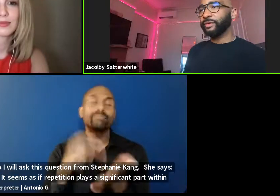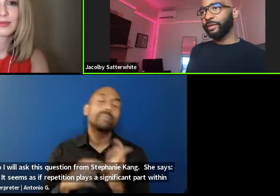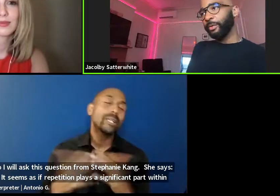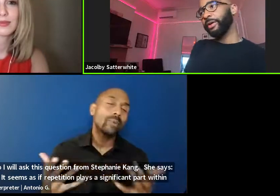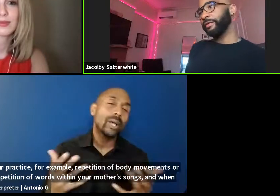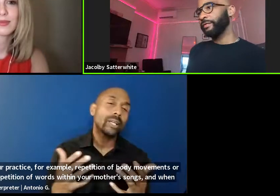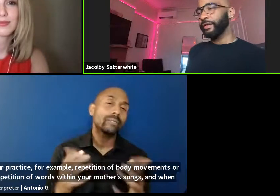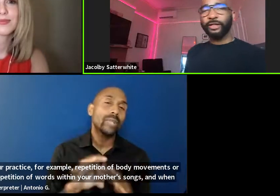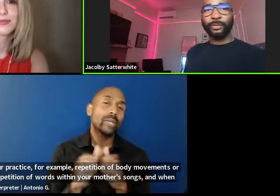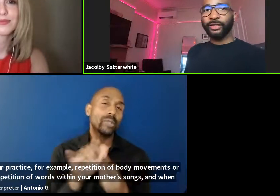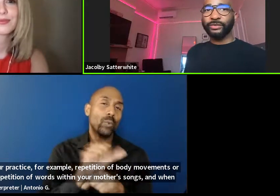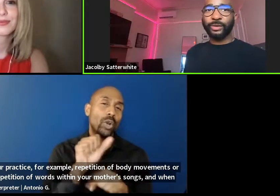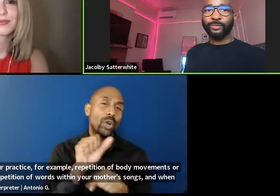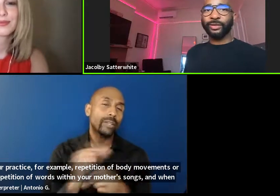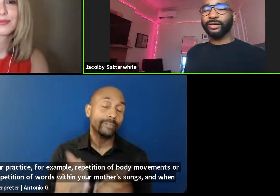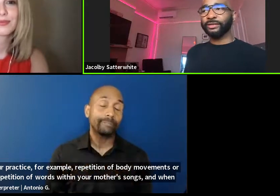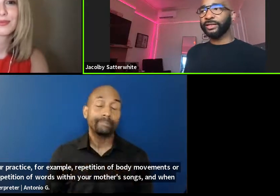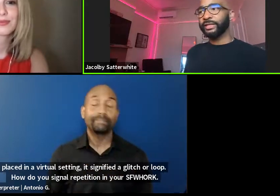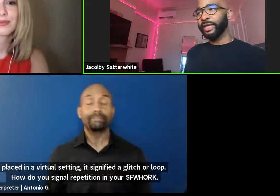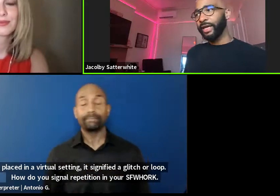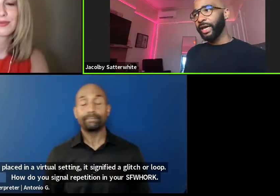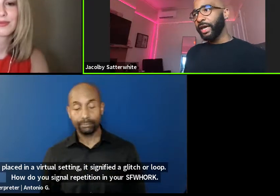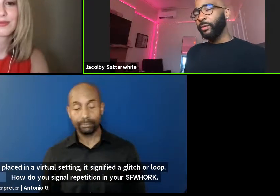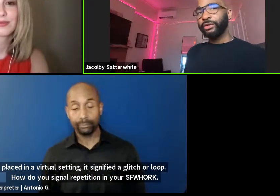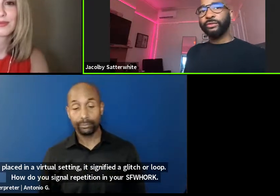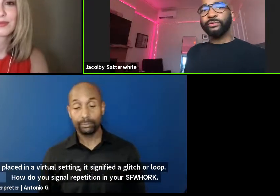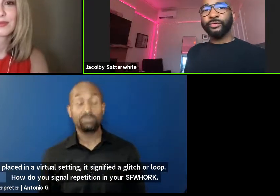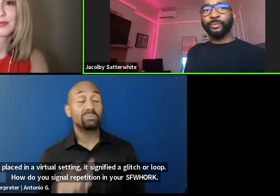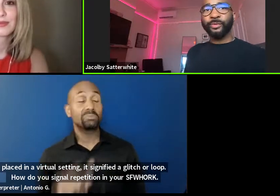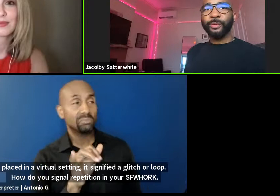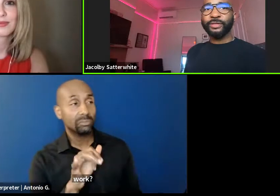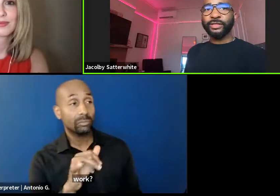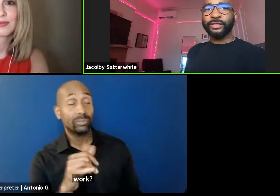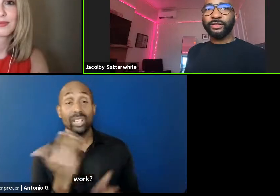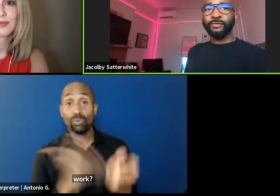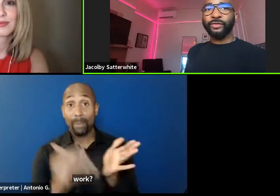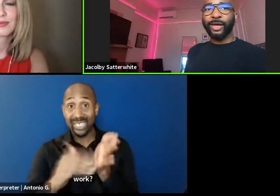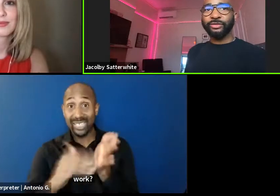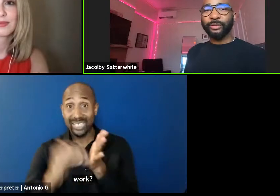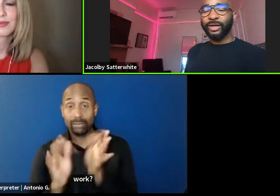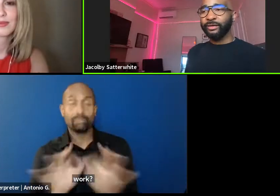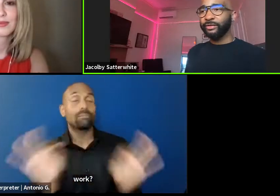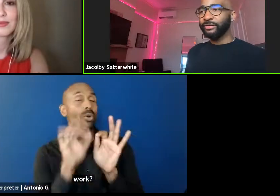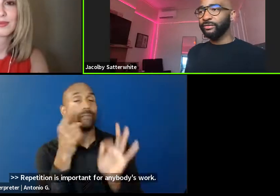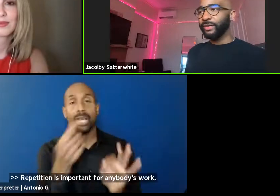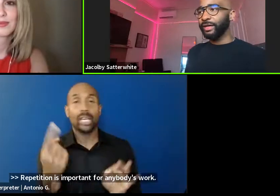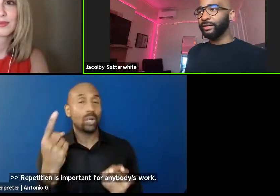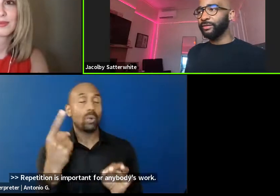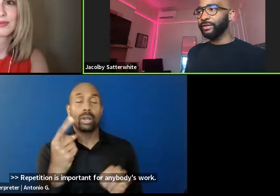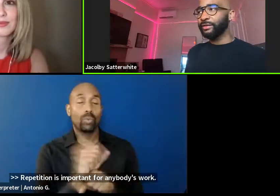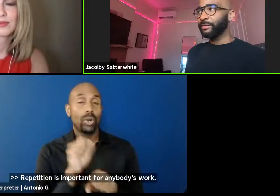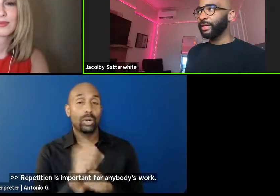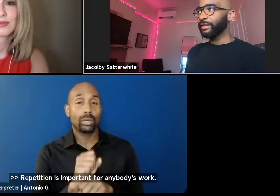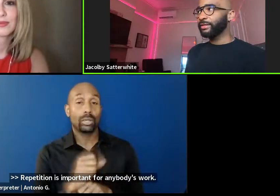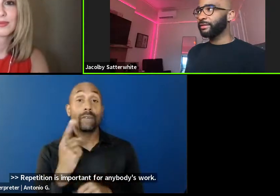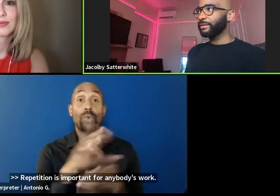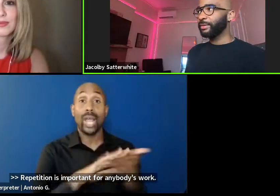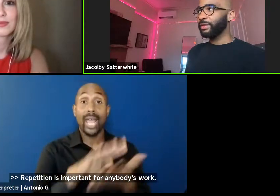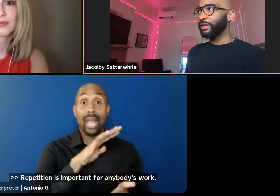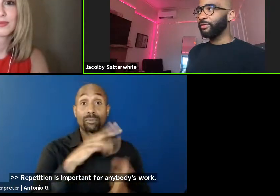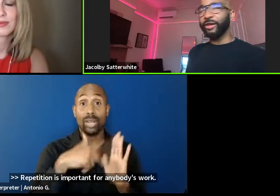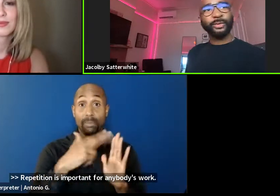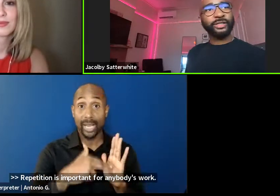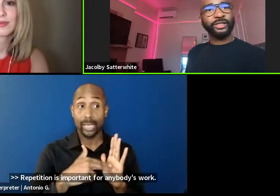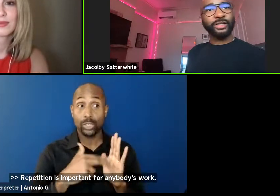Repetition is really important for anybody's work because it's like, when you repetition for abstract painters, you find a rhythm and a